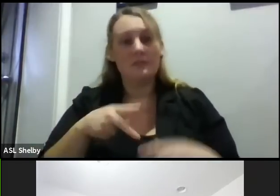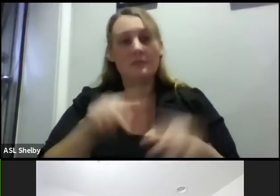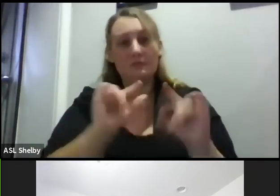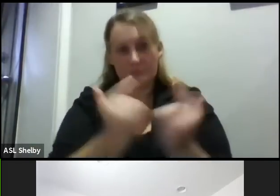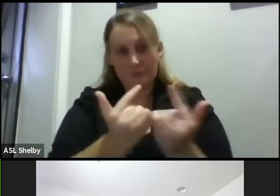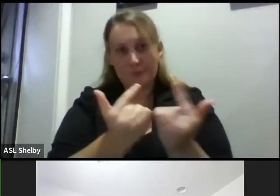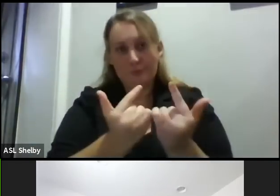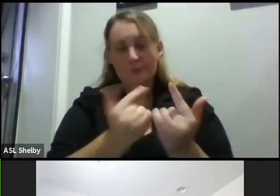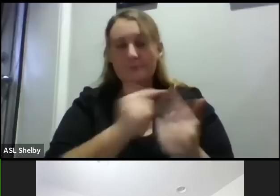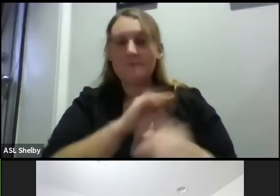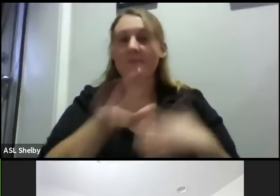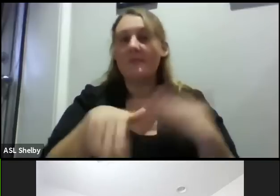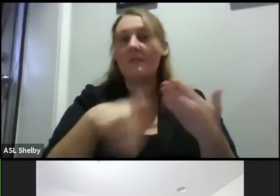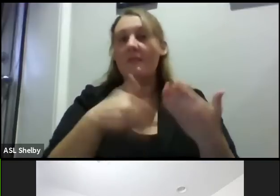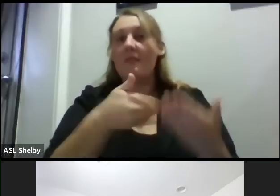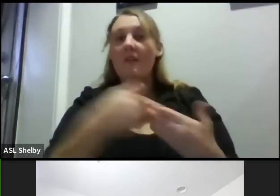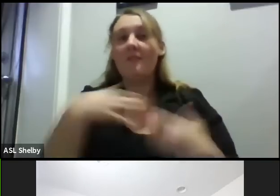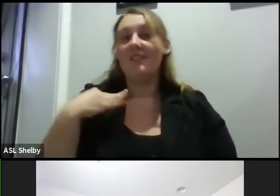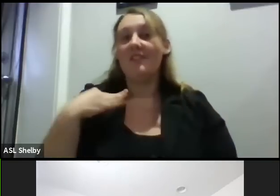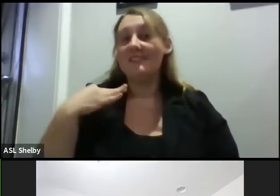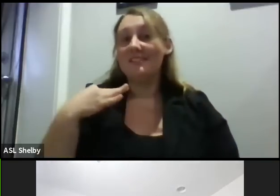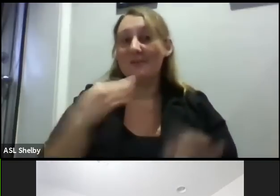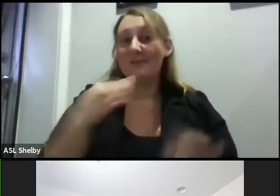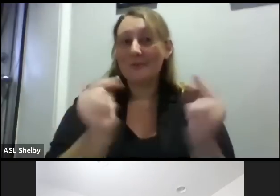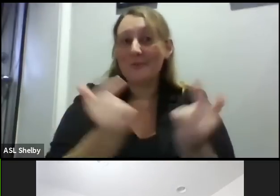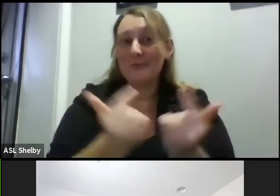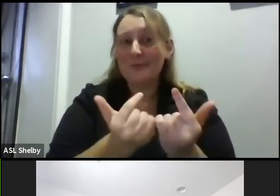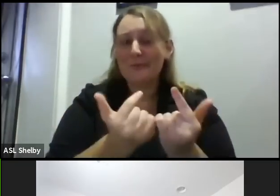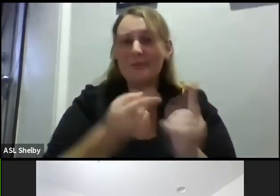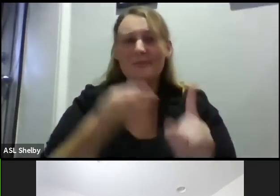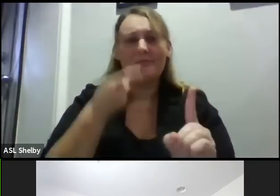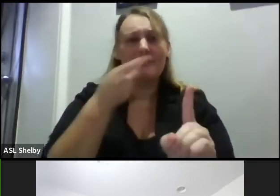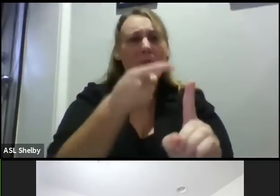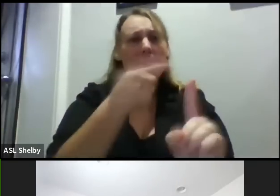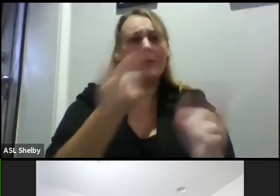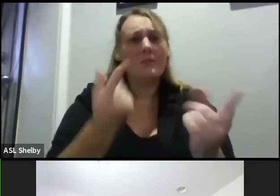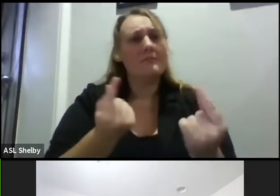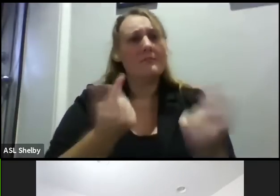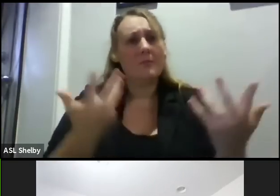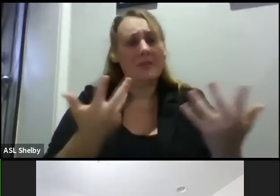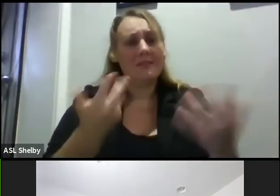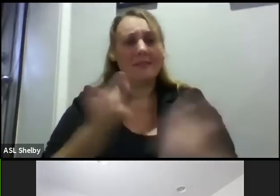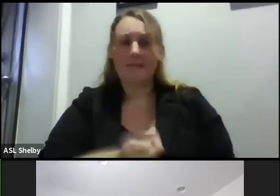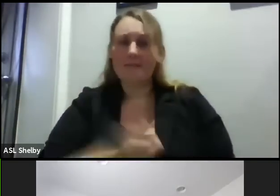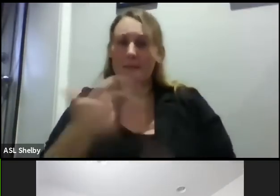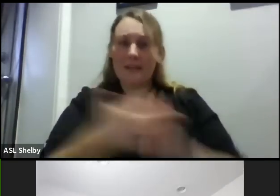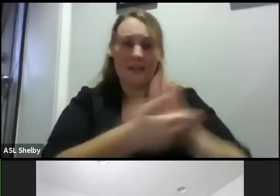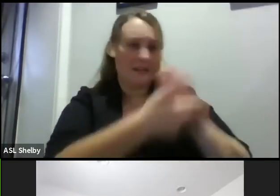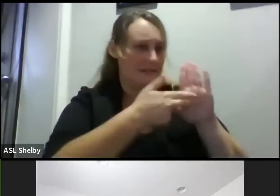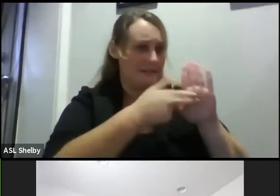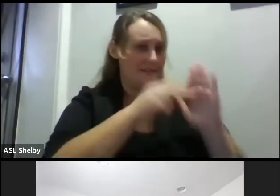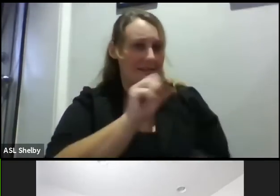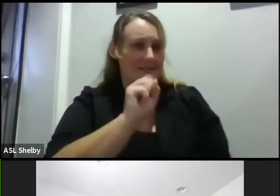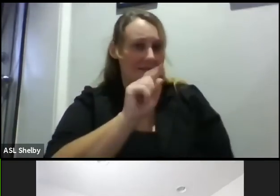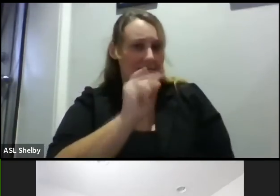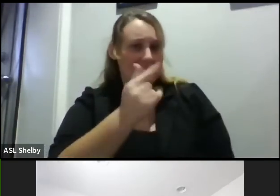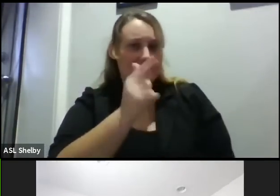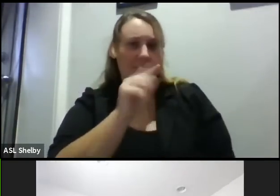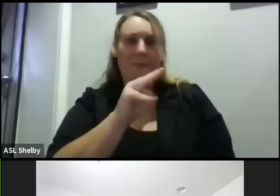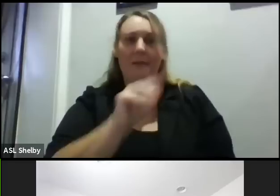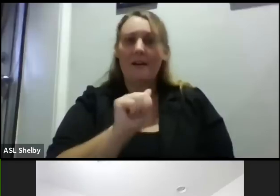all-volunteer collective dedicated to ending stigma and violence towards sex workers through labor organizing, advocacy,